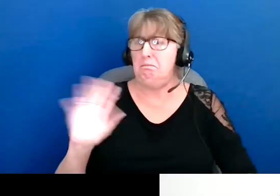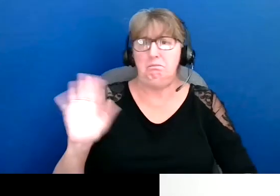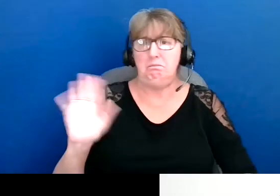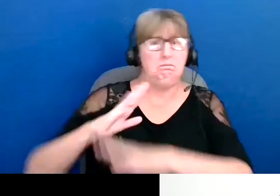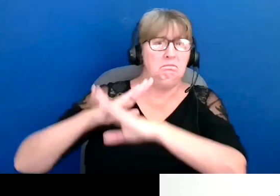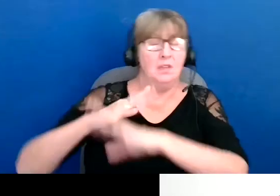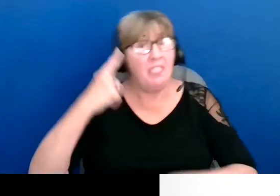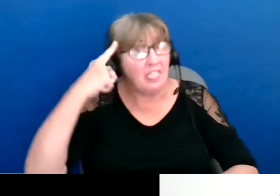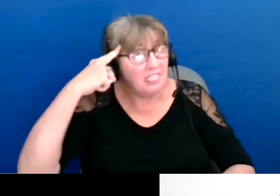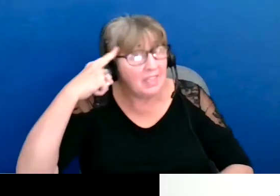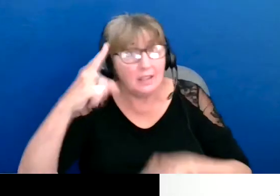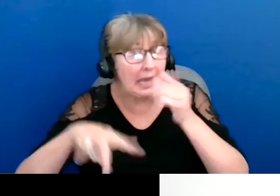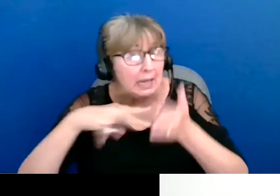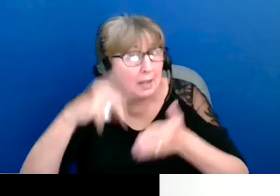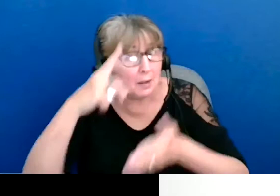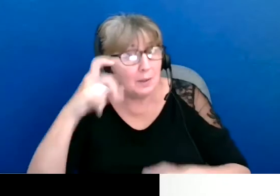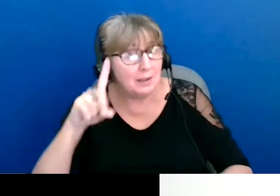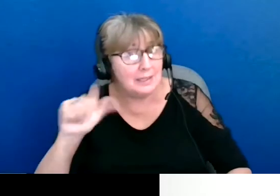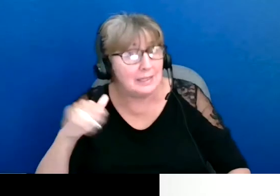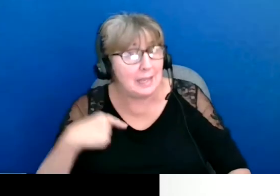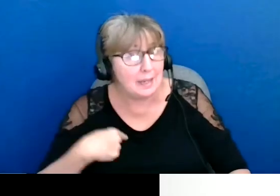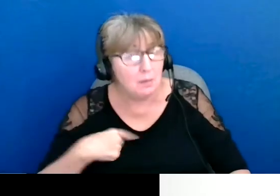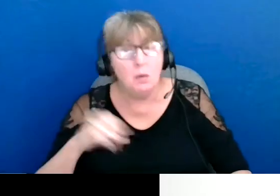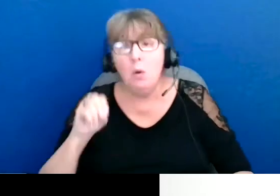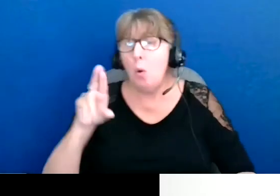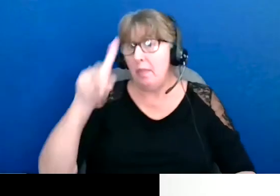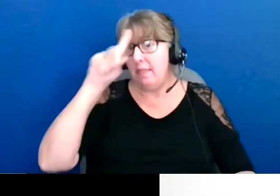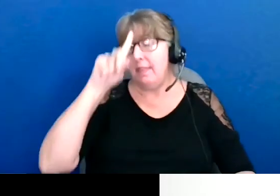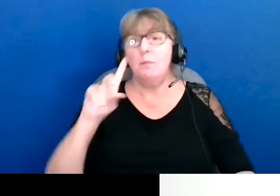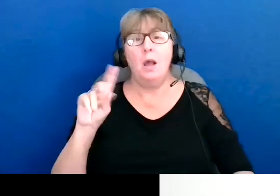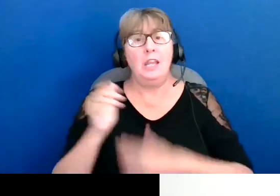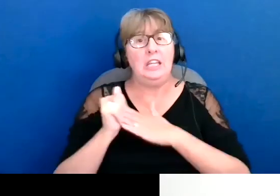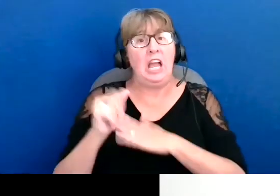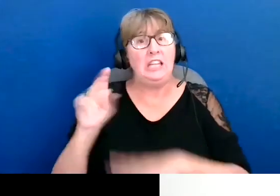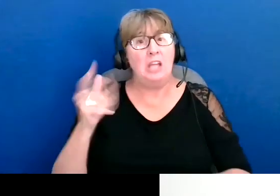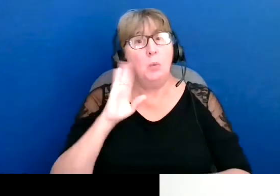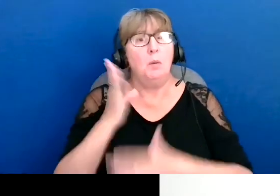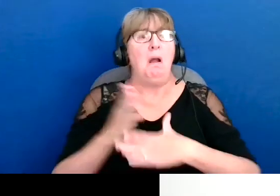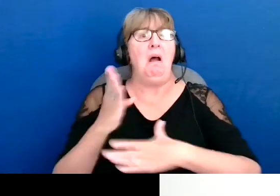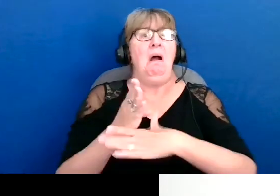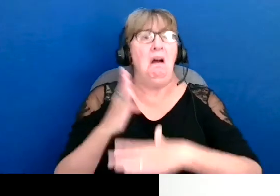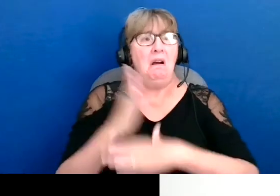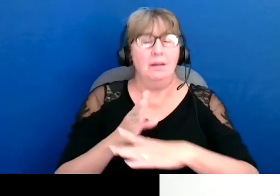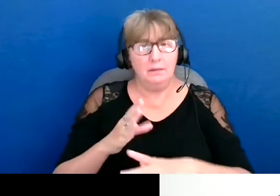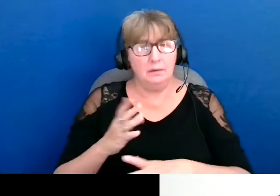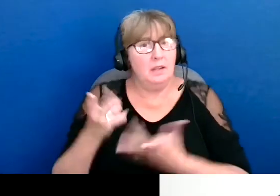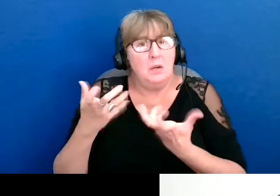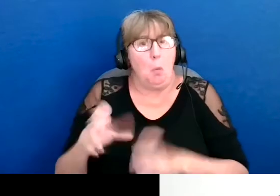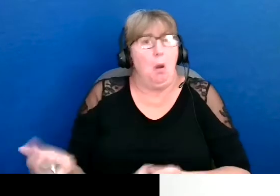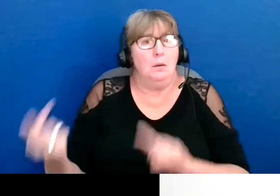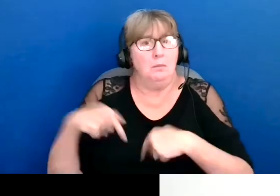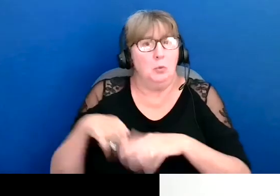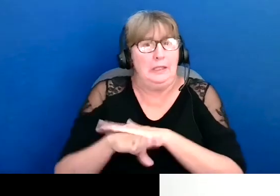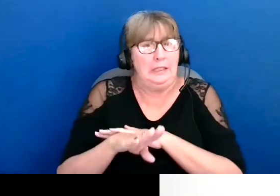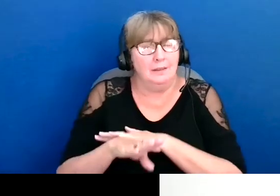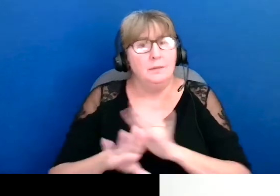can't dance because I'm disabled. Or they think my guide dog is going to be disruptive, so they don't want him in there.